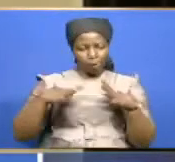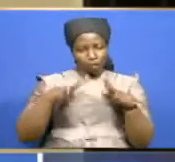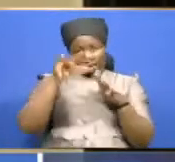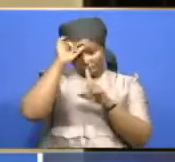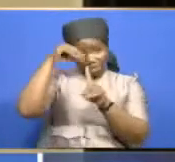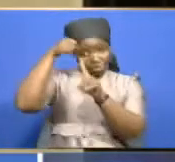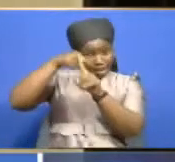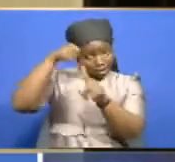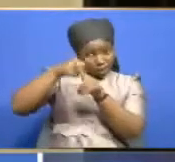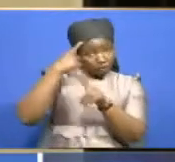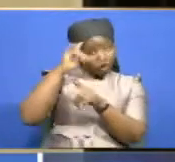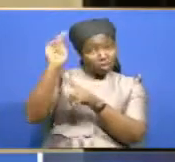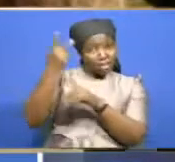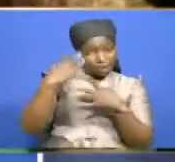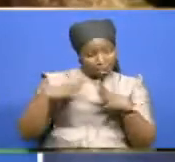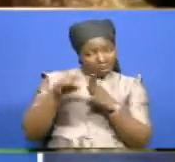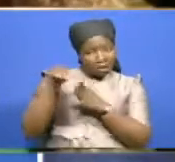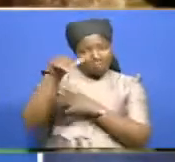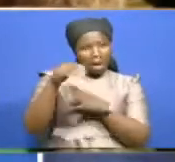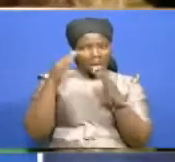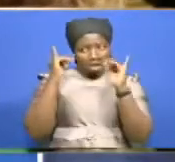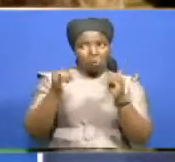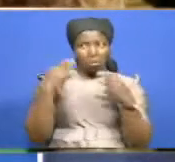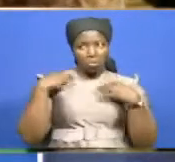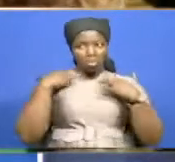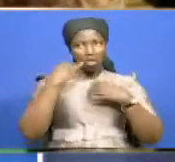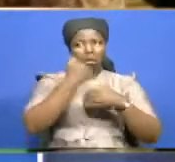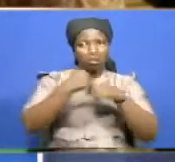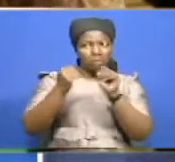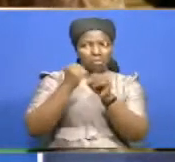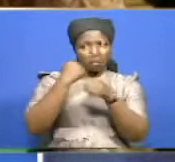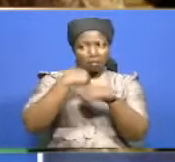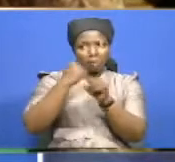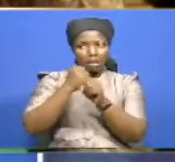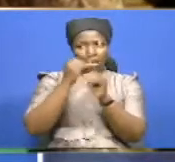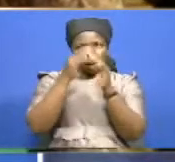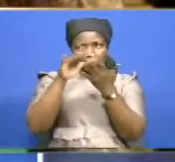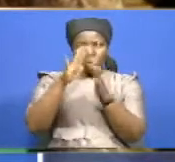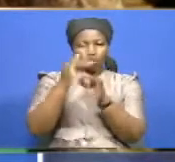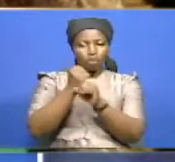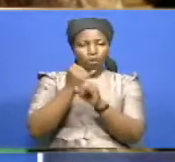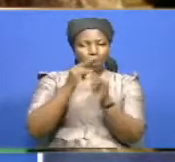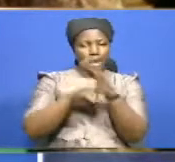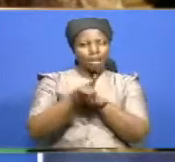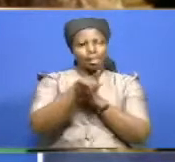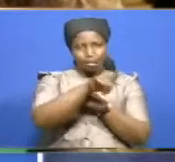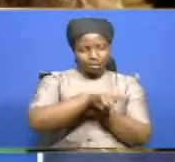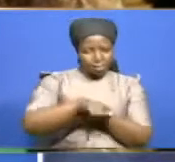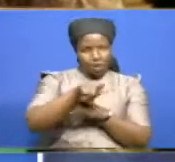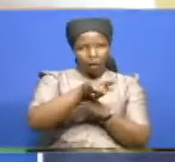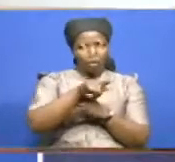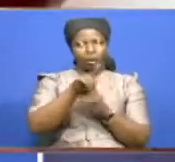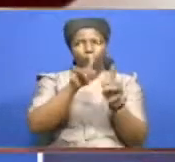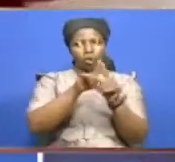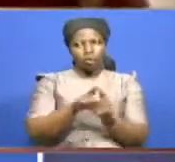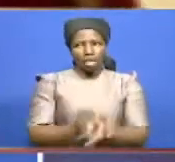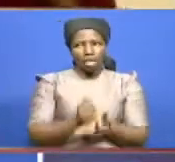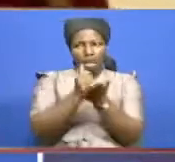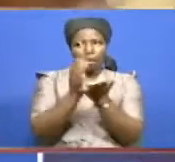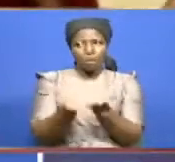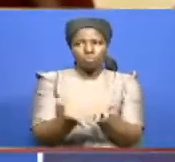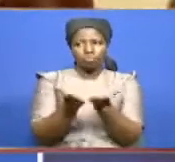advocating for Kenyans to buy new clothes to create more jobs locally and help grow the textile industry that was adversely affected